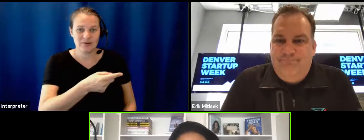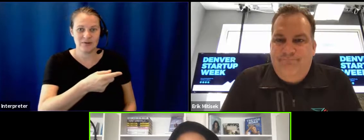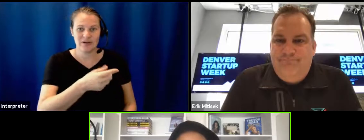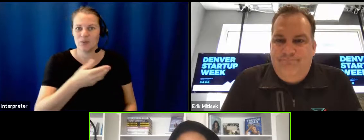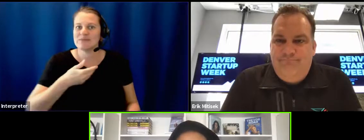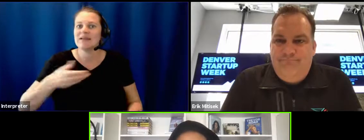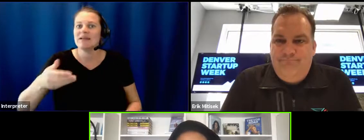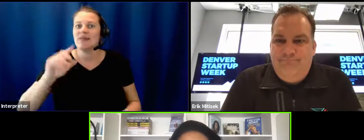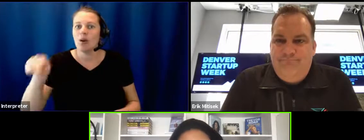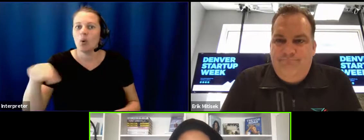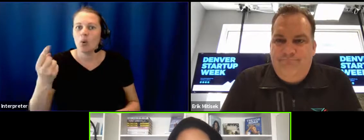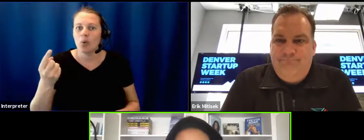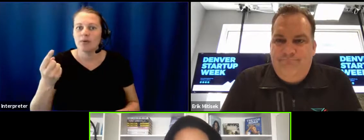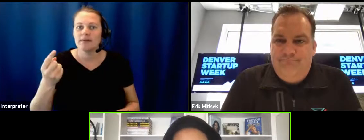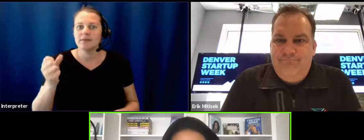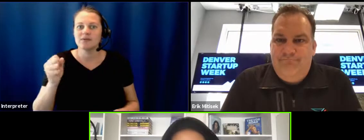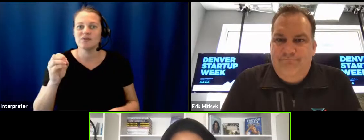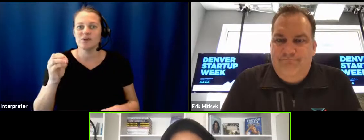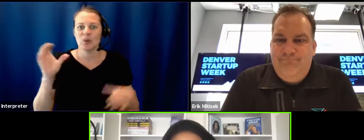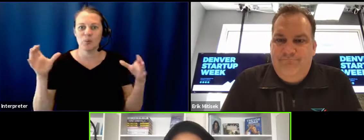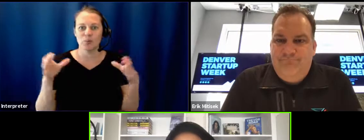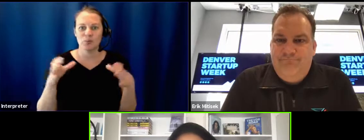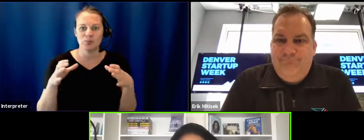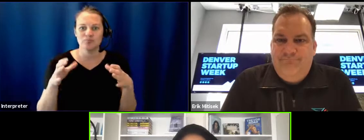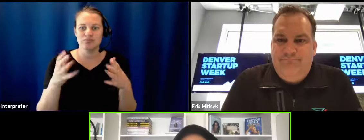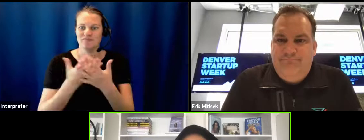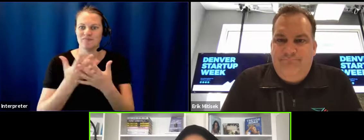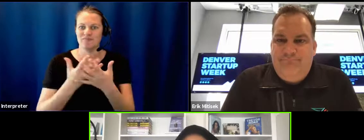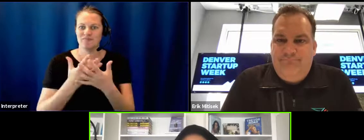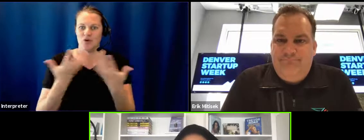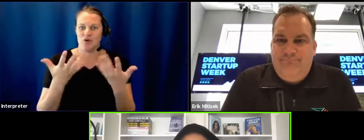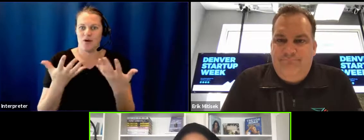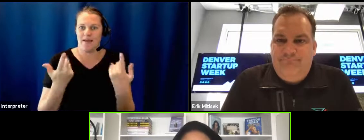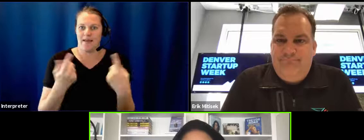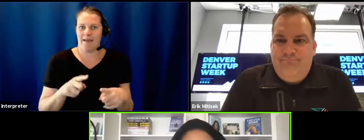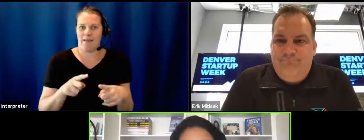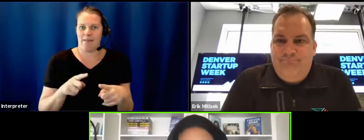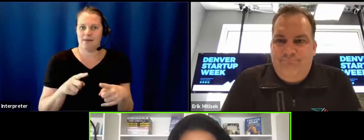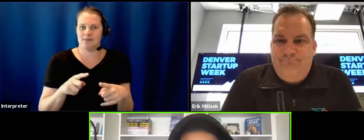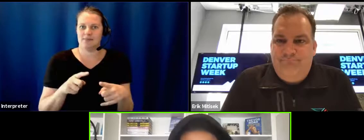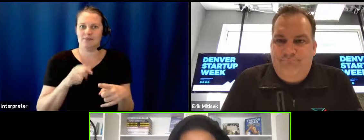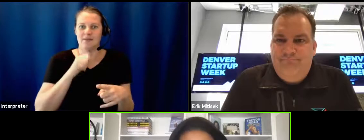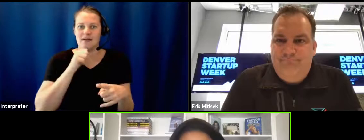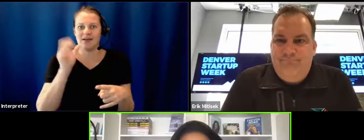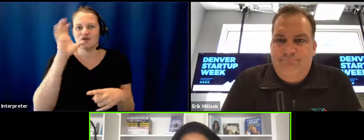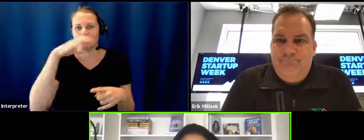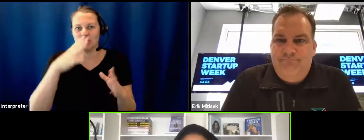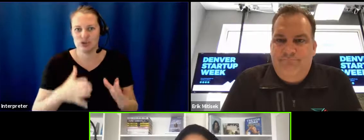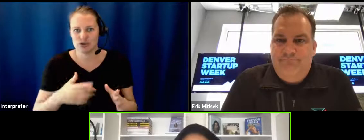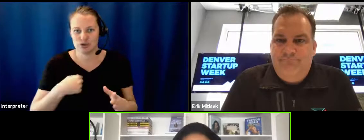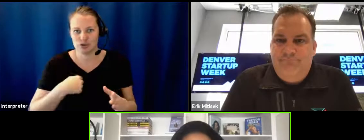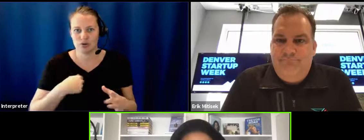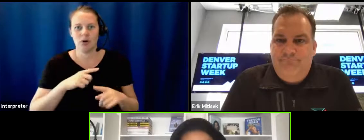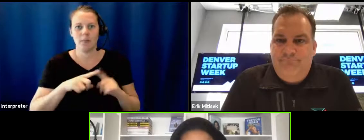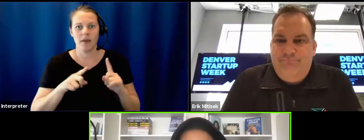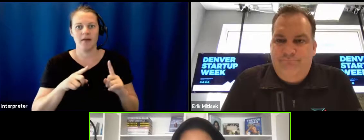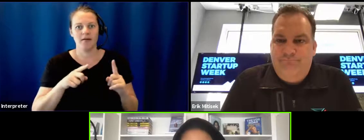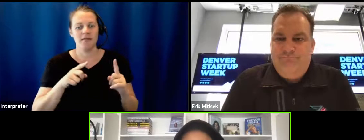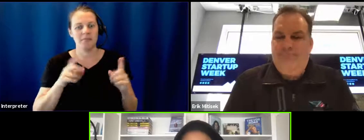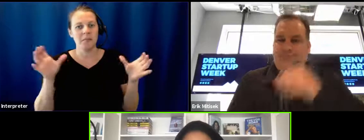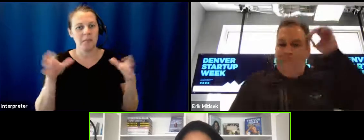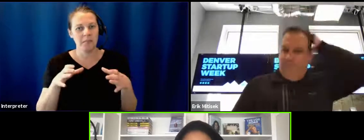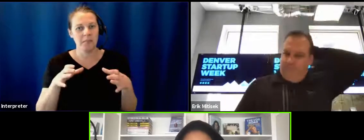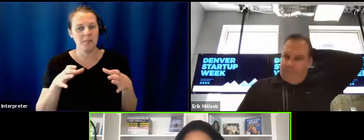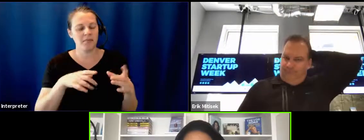only. So it was like, there was a little vetting that already happened. It wasn't like I was a complete stranger. And I went up to her and somebody